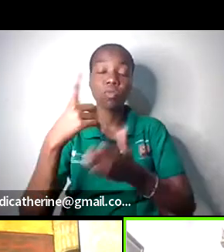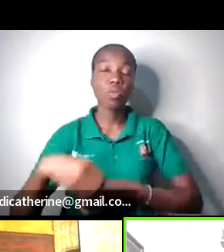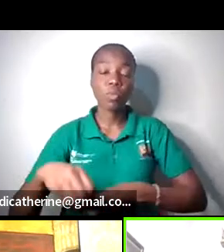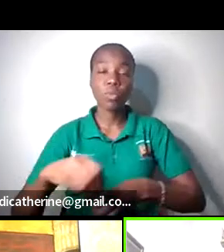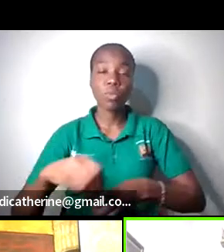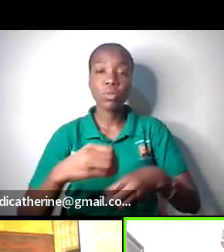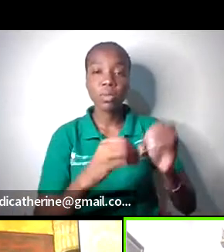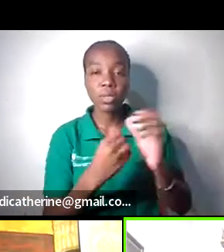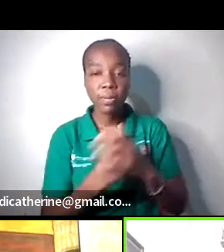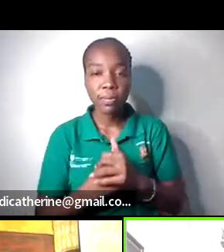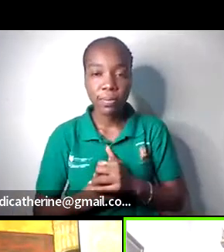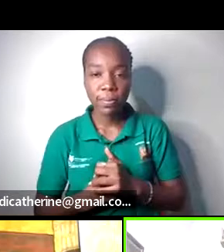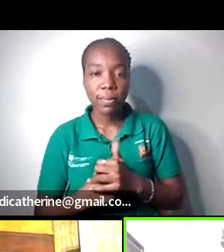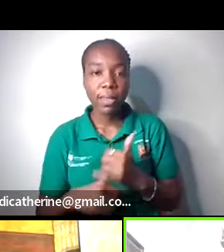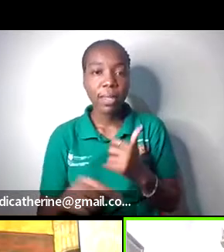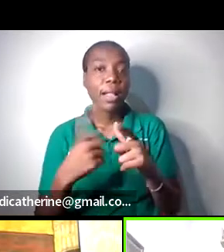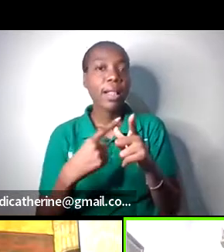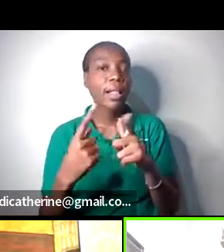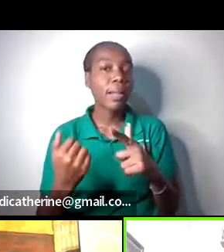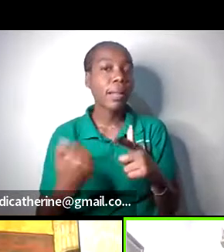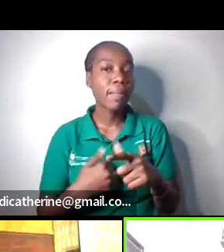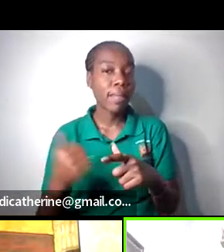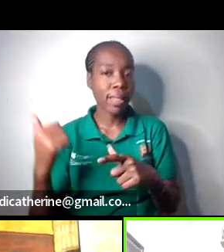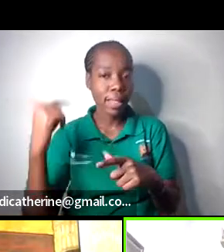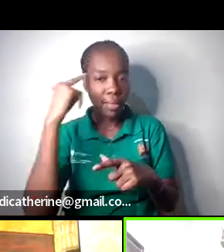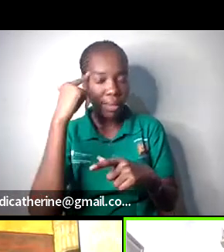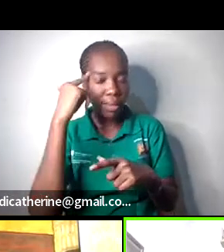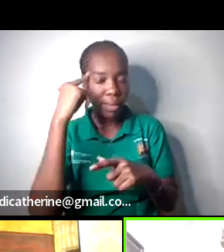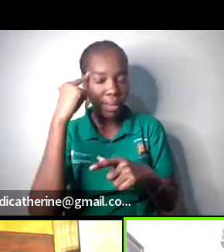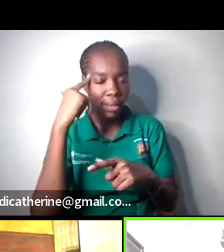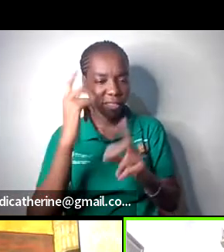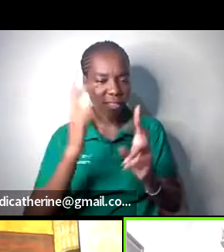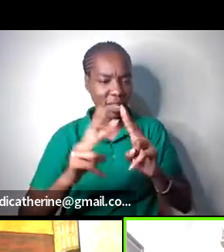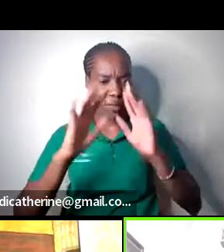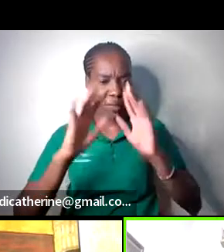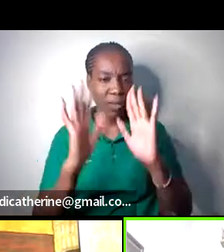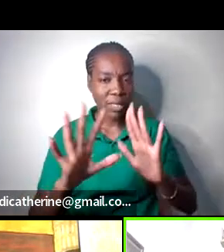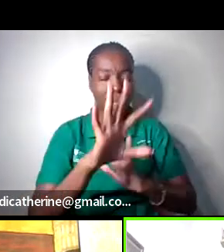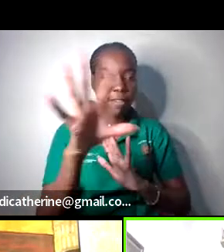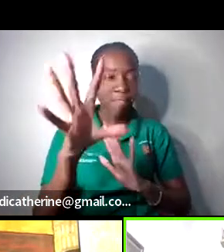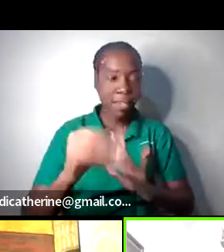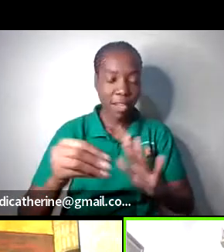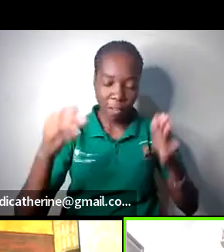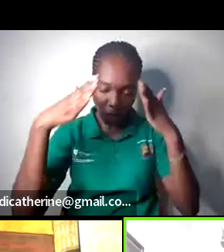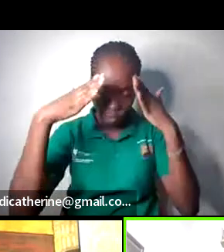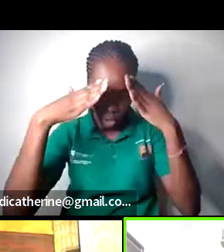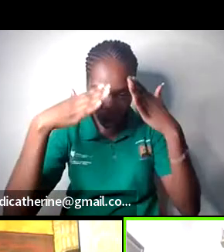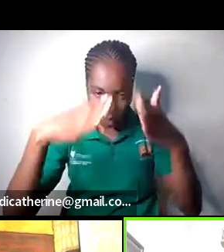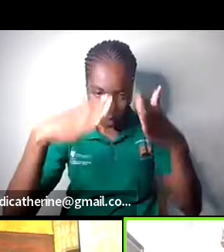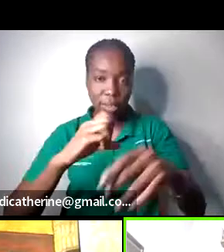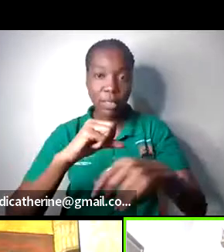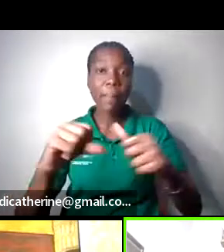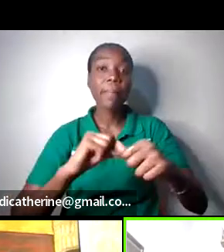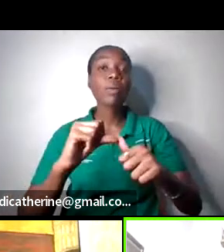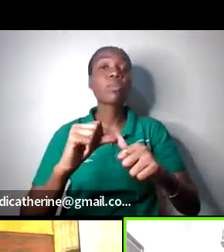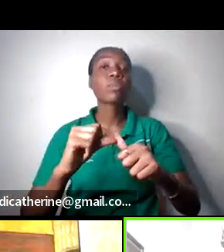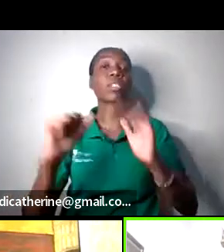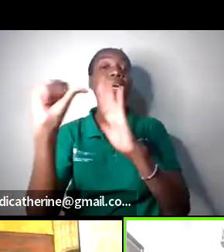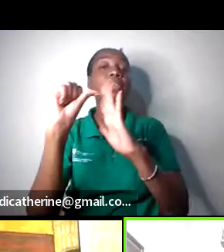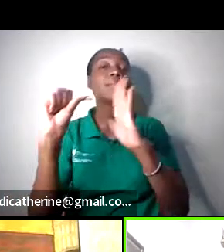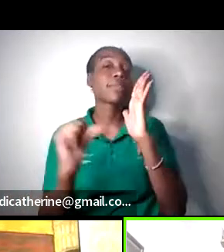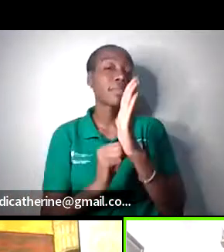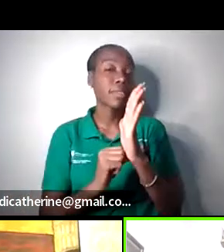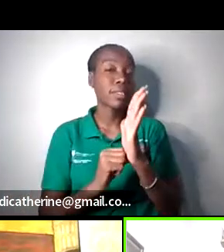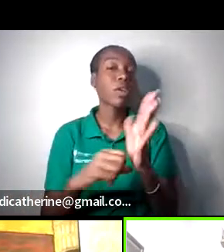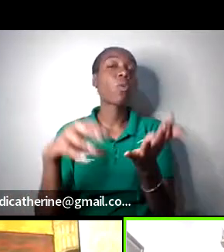And I think it is critical for Africa to focus on a common agenda. And lastly,